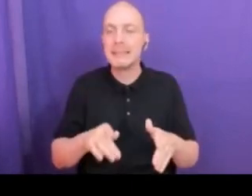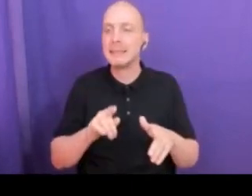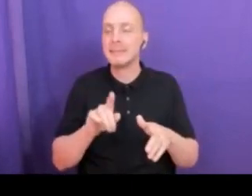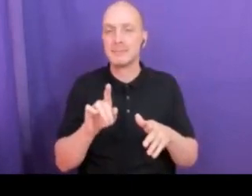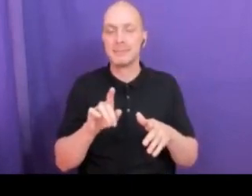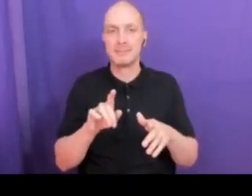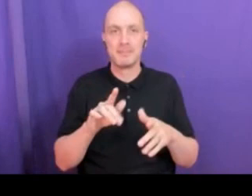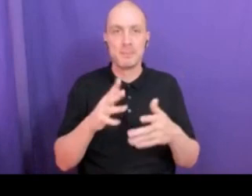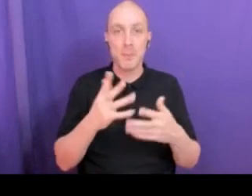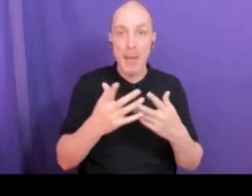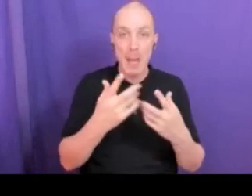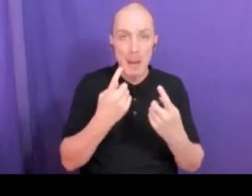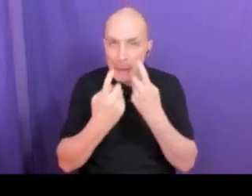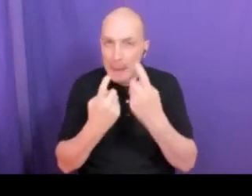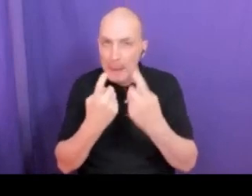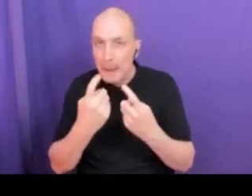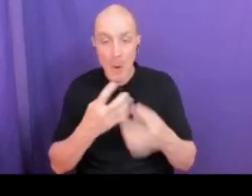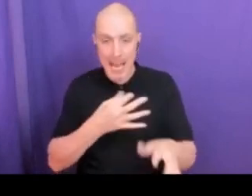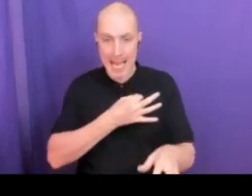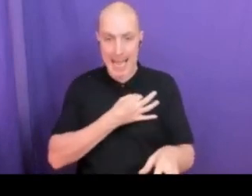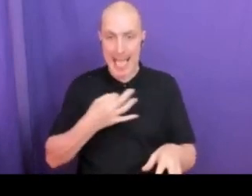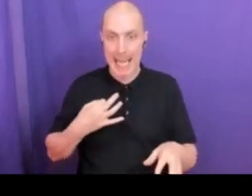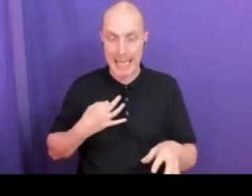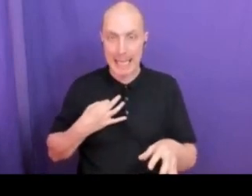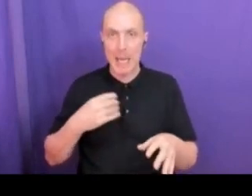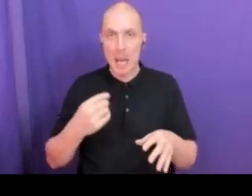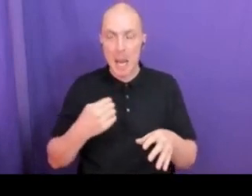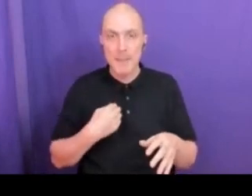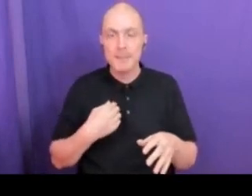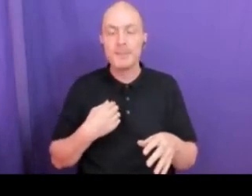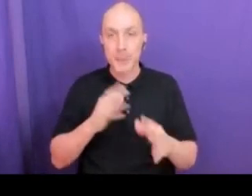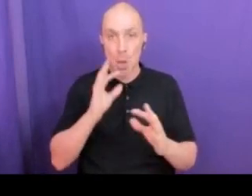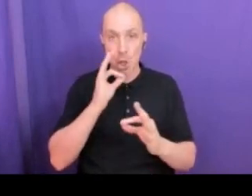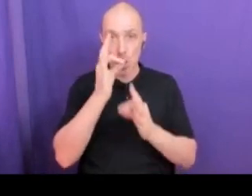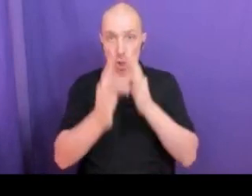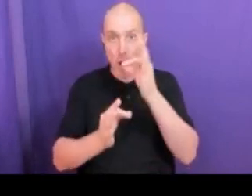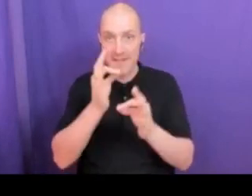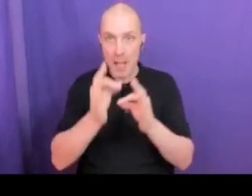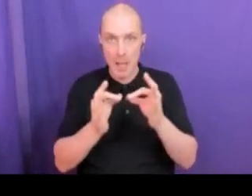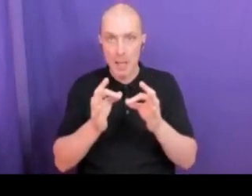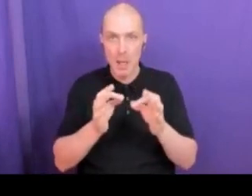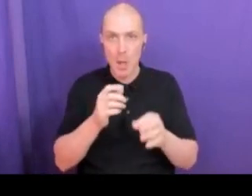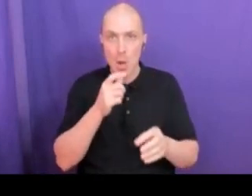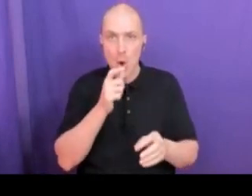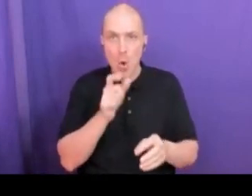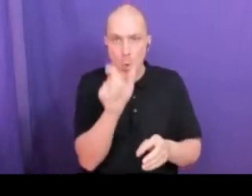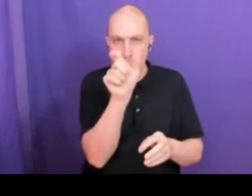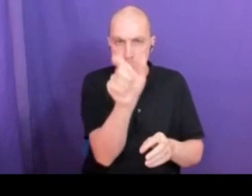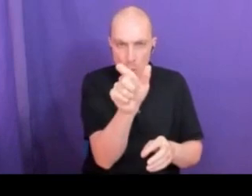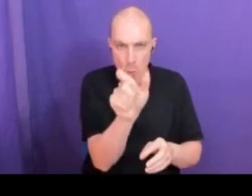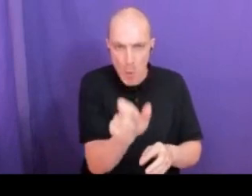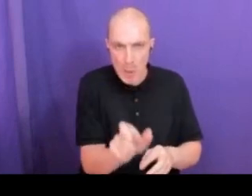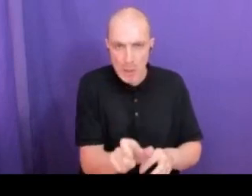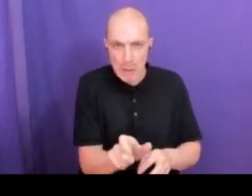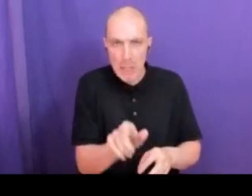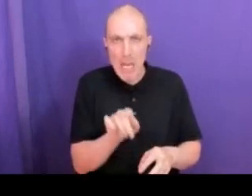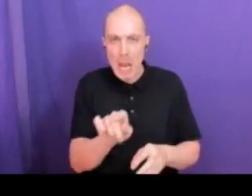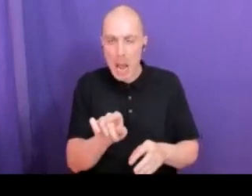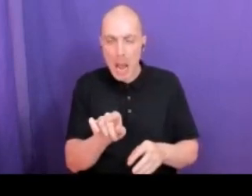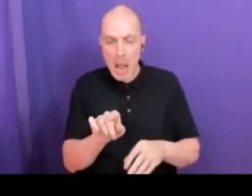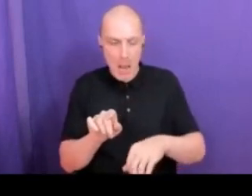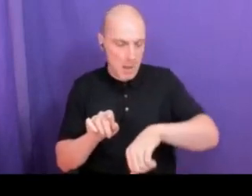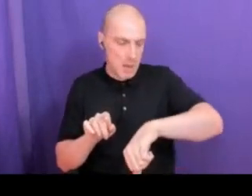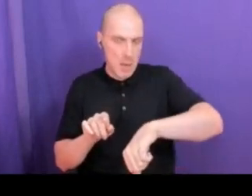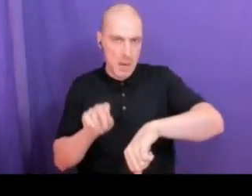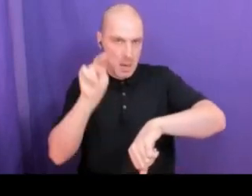to take part in the study, I tried to word it in a way that takes about 7 minutes to boil the kettle and wait for your cup of tea to be ready. And that's pretty